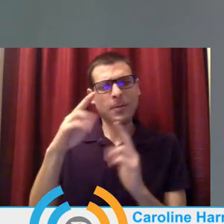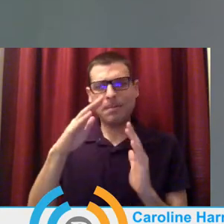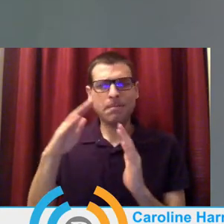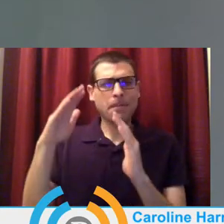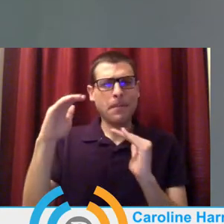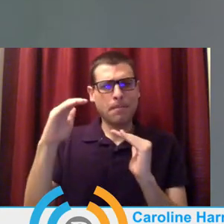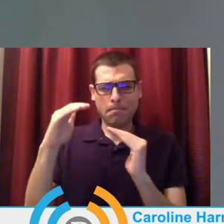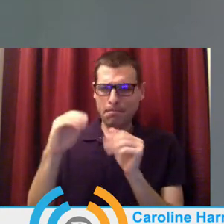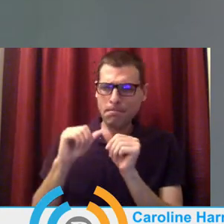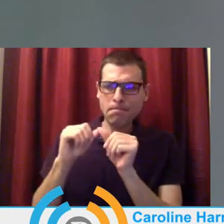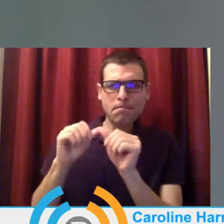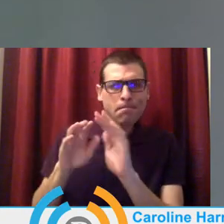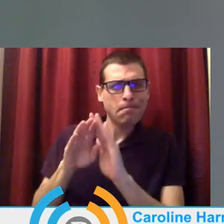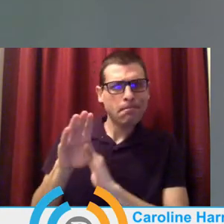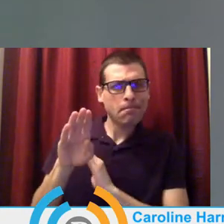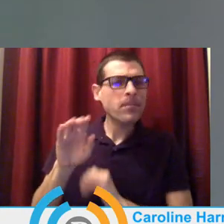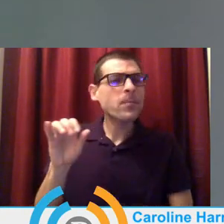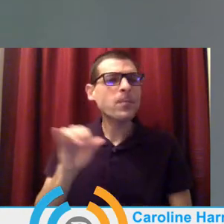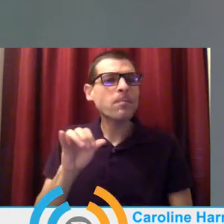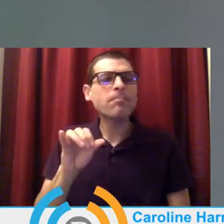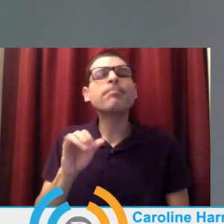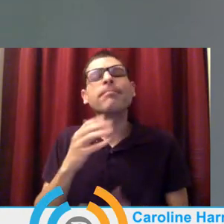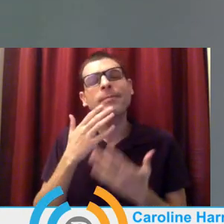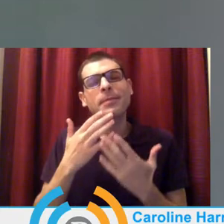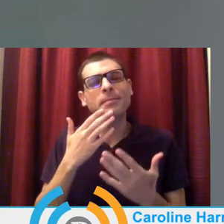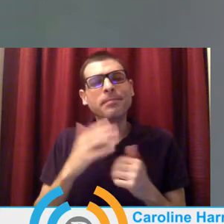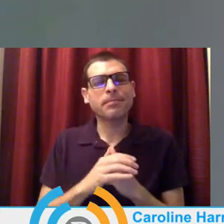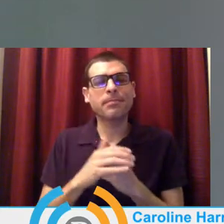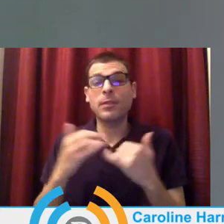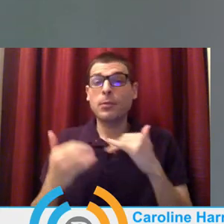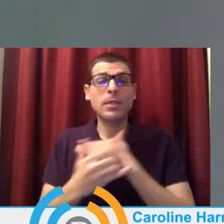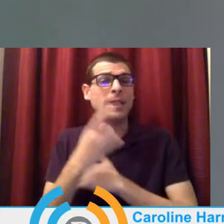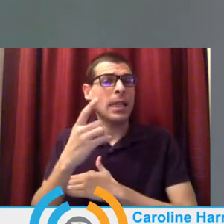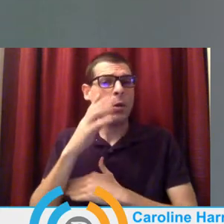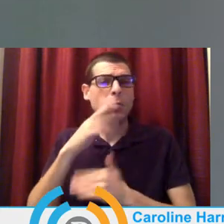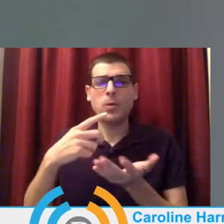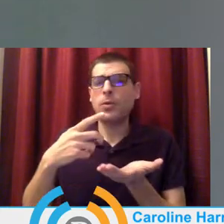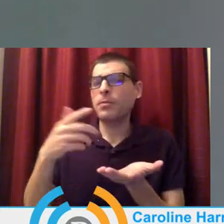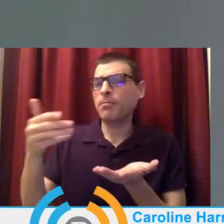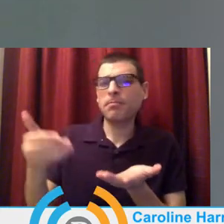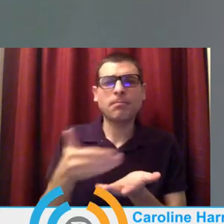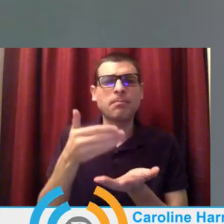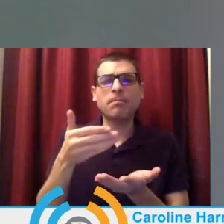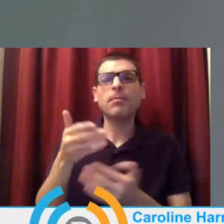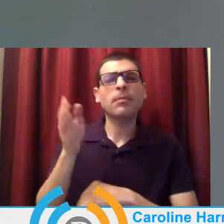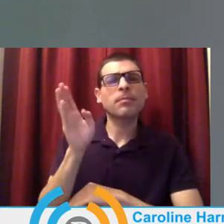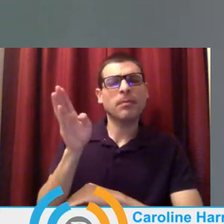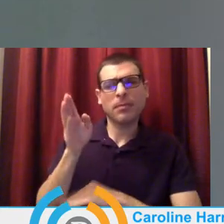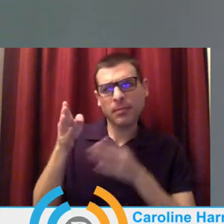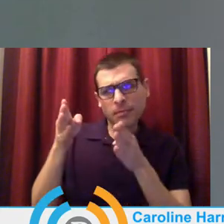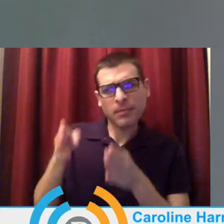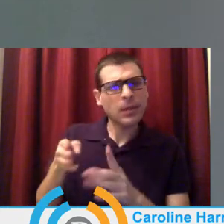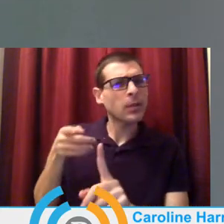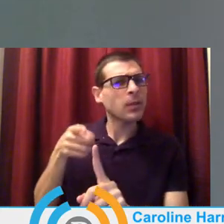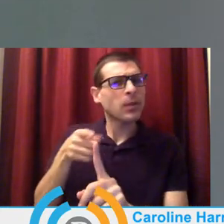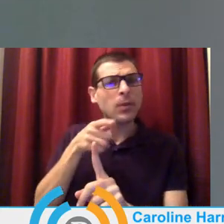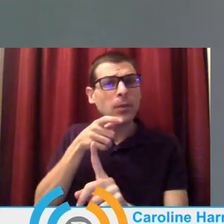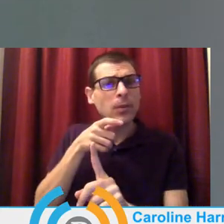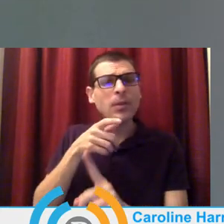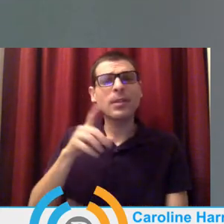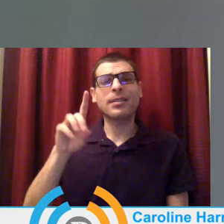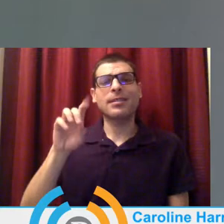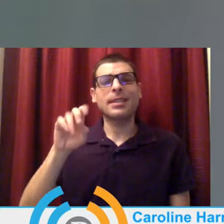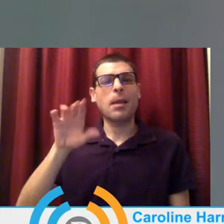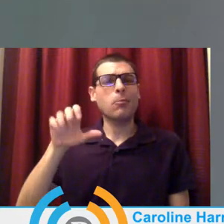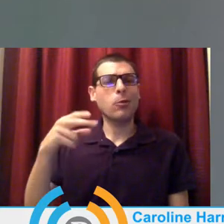Today, we'll hear from Multnomah County Chair Deborah Kafoury about the possibilities ahead for Oregon's most populous county. As many